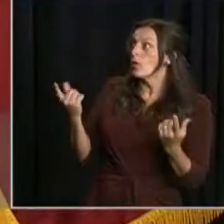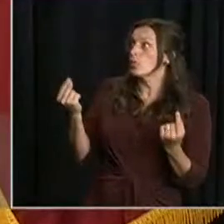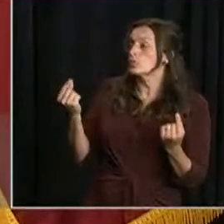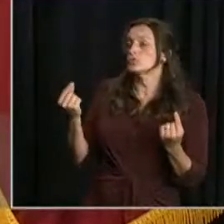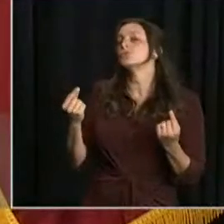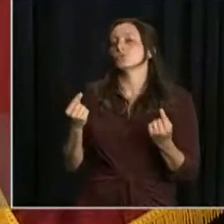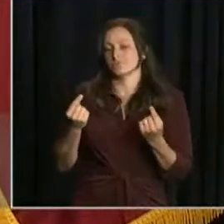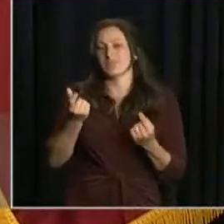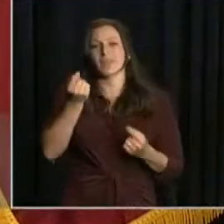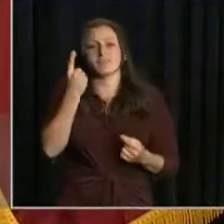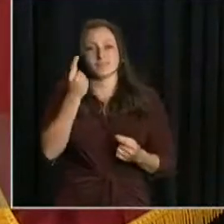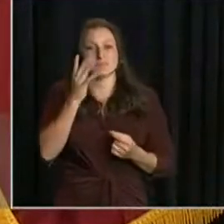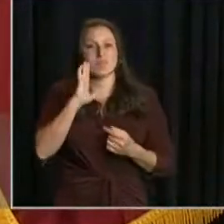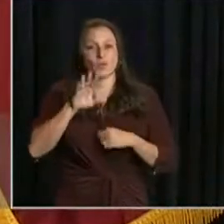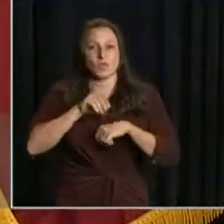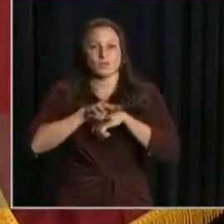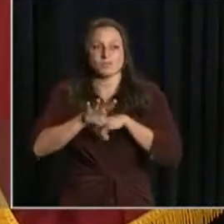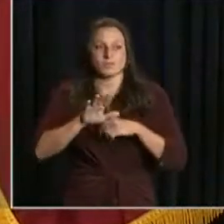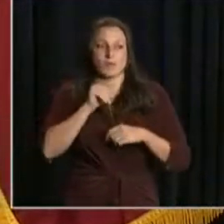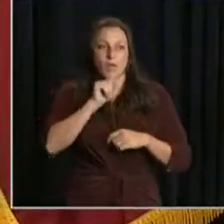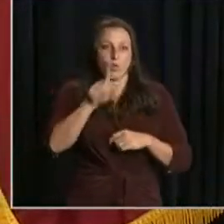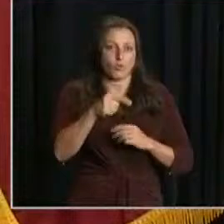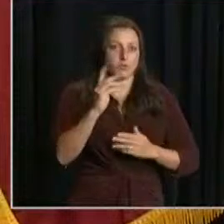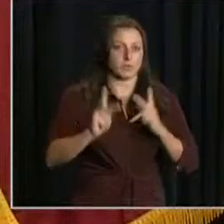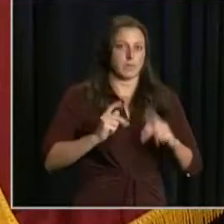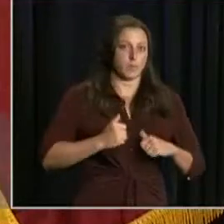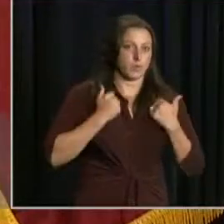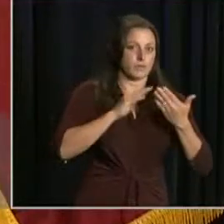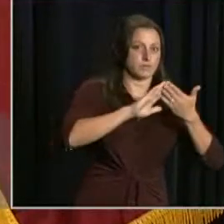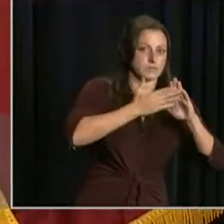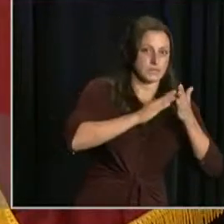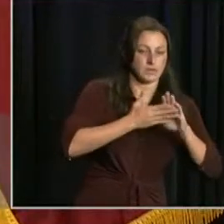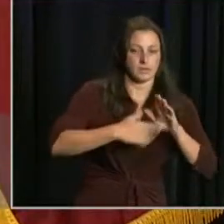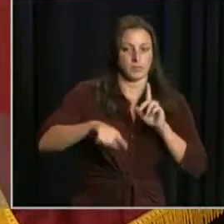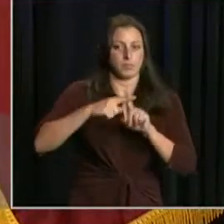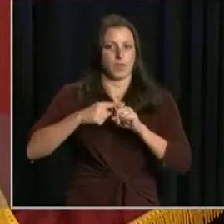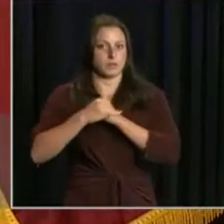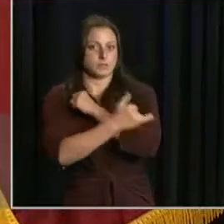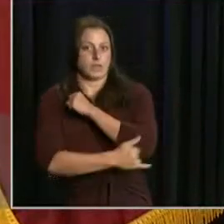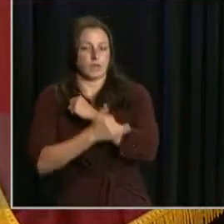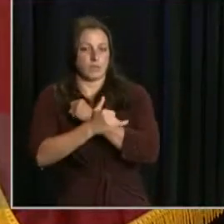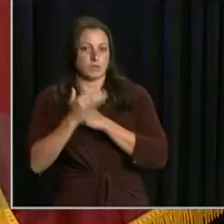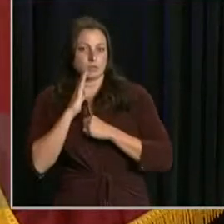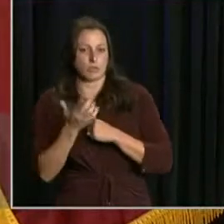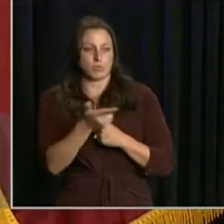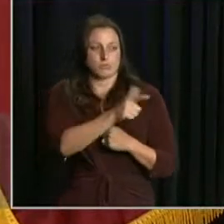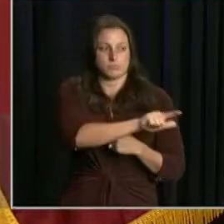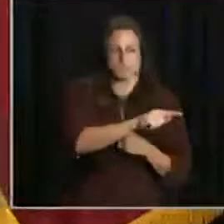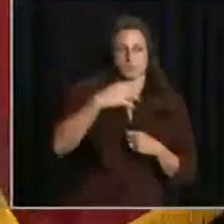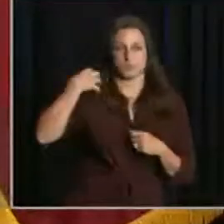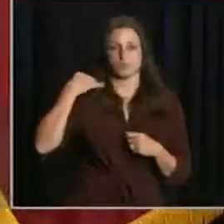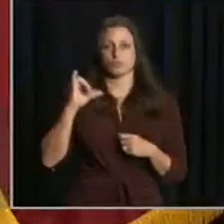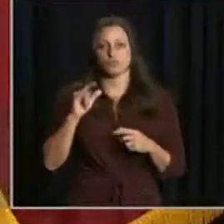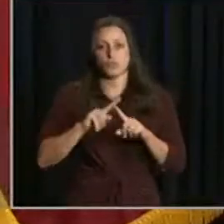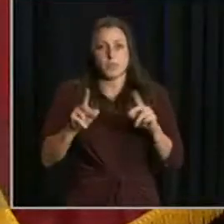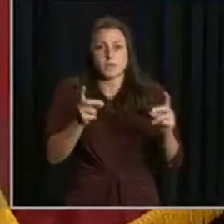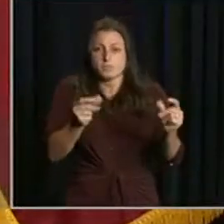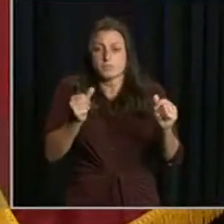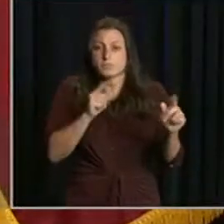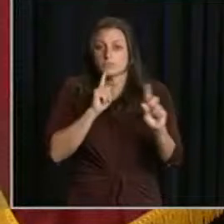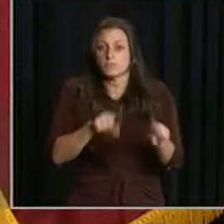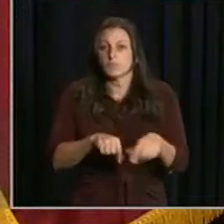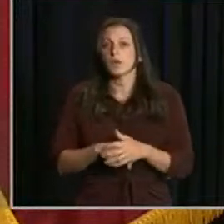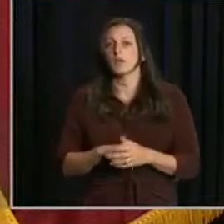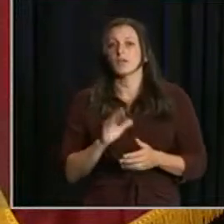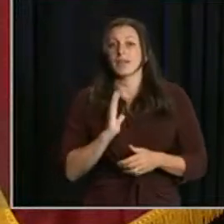is impactful for not only city residents but county residents as well, so I'll toss over to the judge, but just very quickly, it means for our